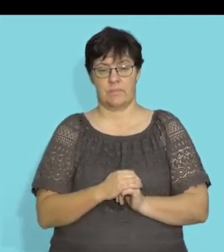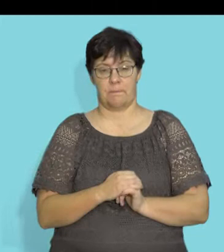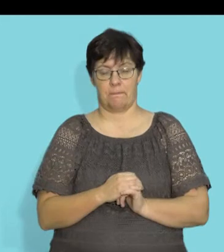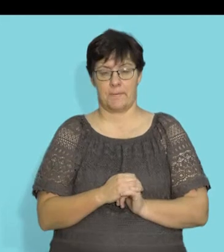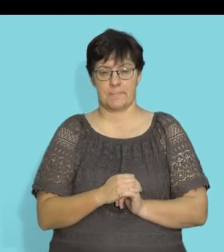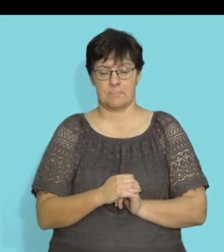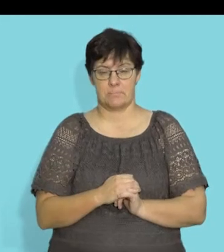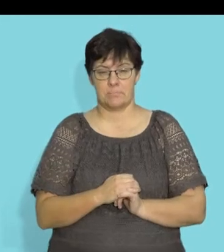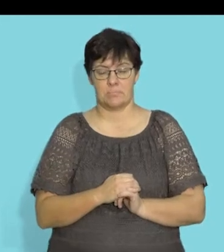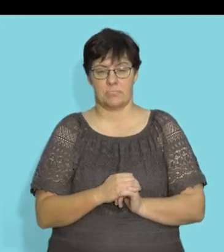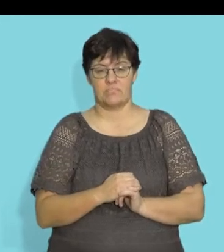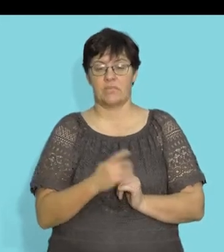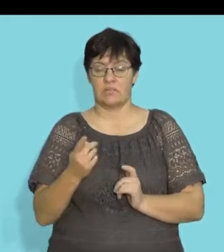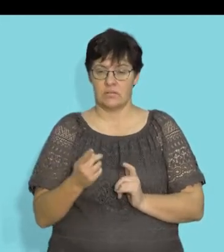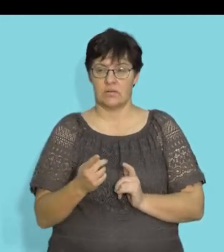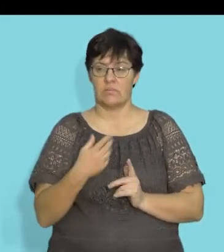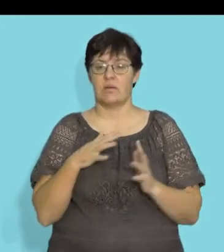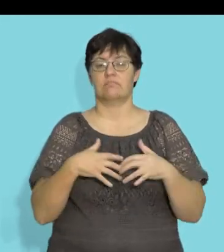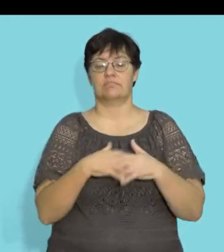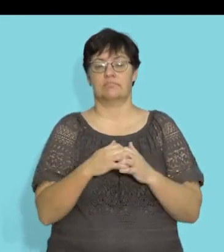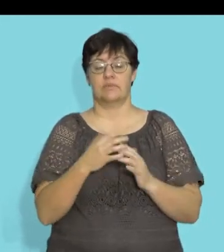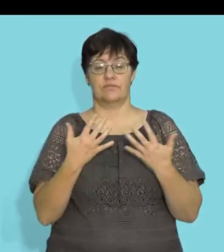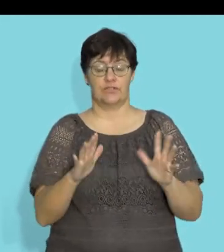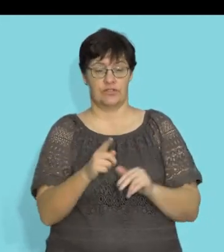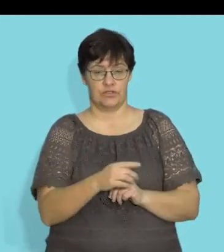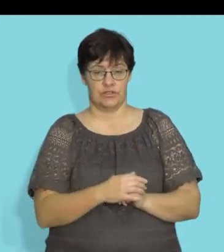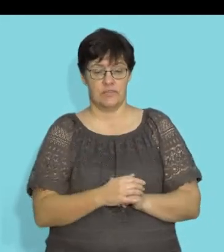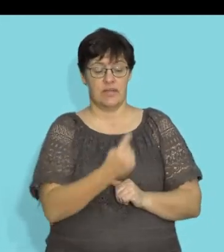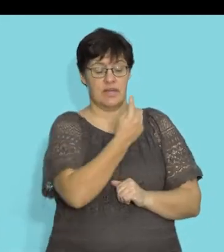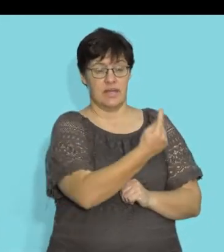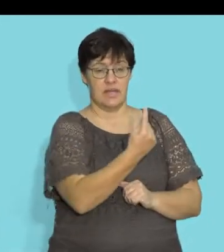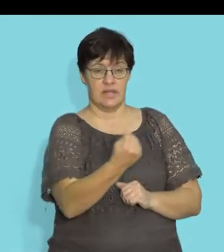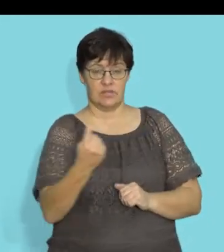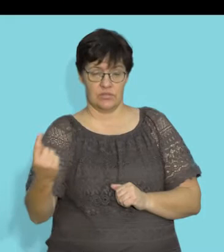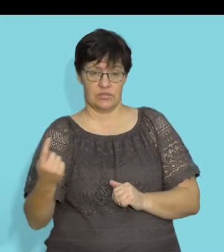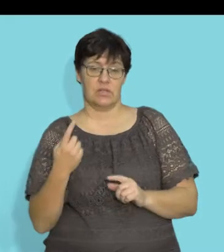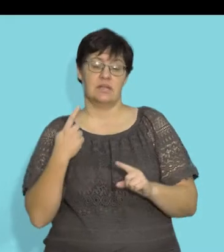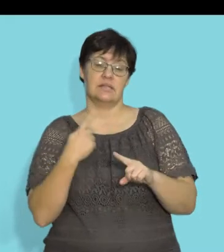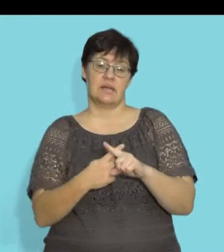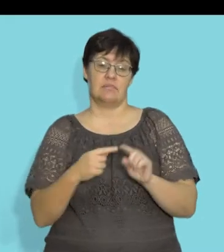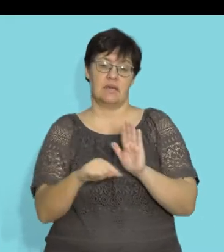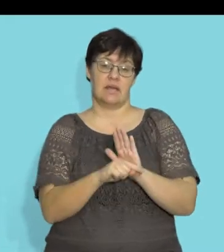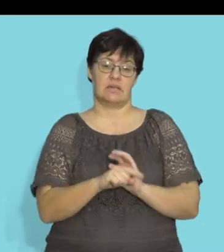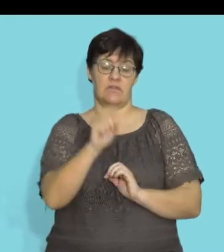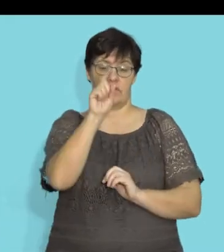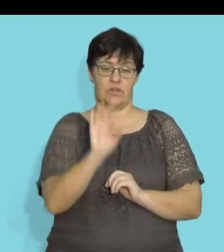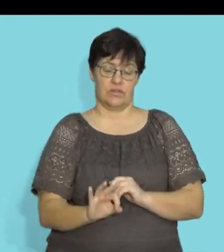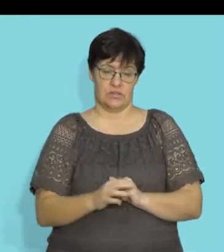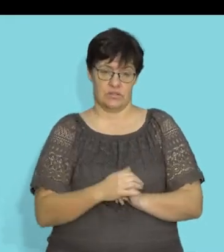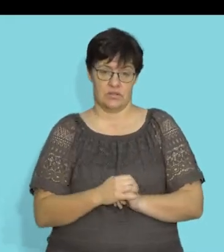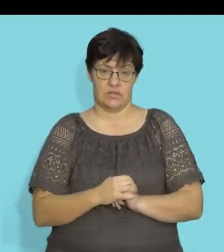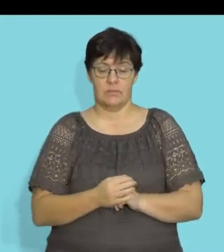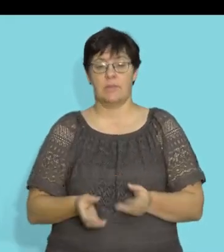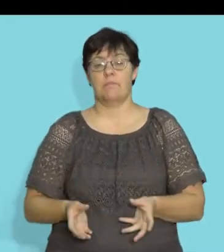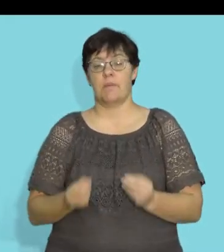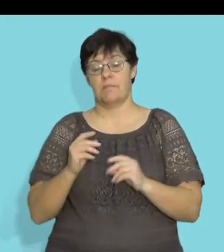-1/3. So, guys, what I've established is that each term has been multiplied by -1/3